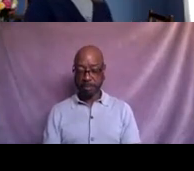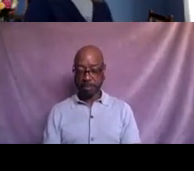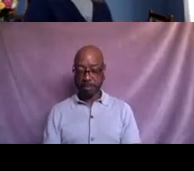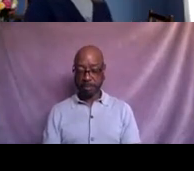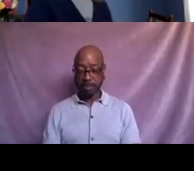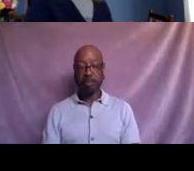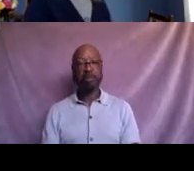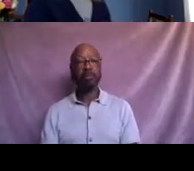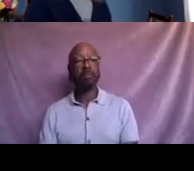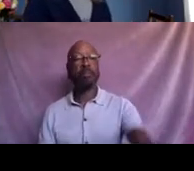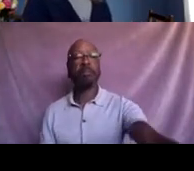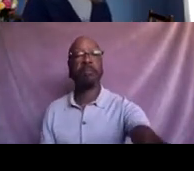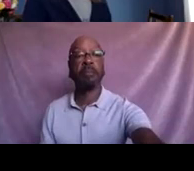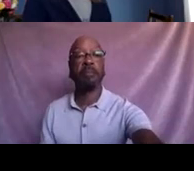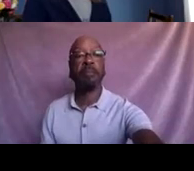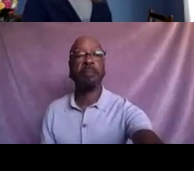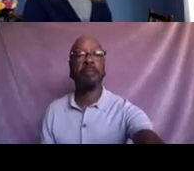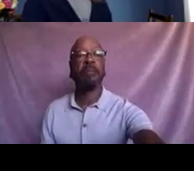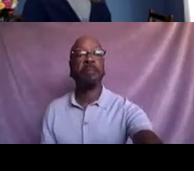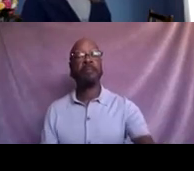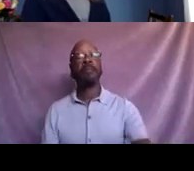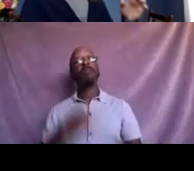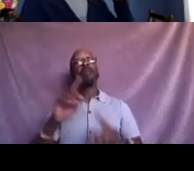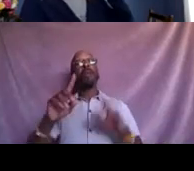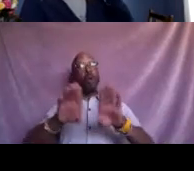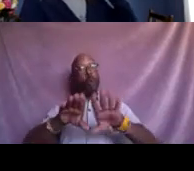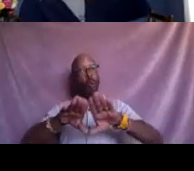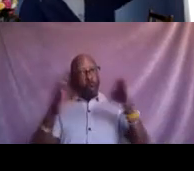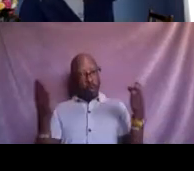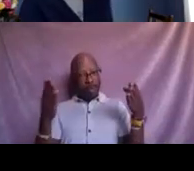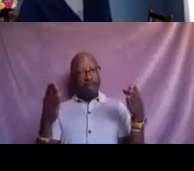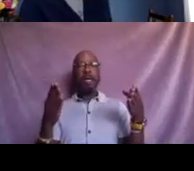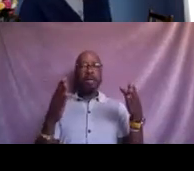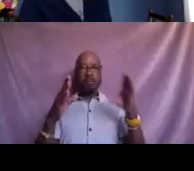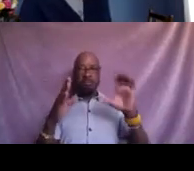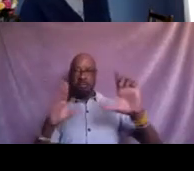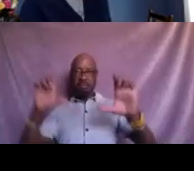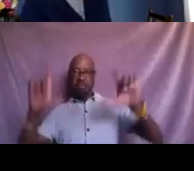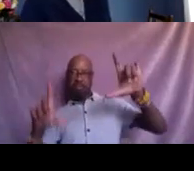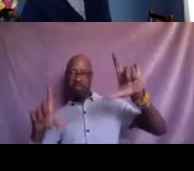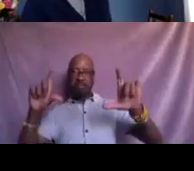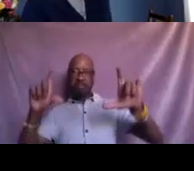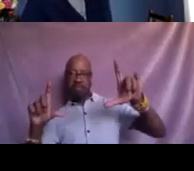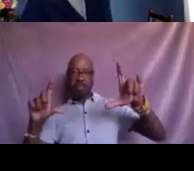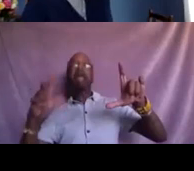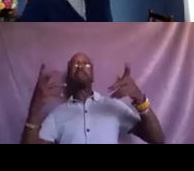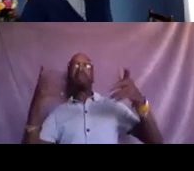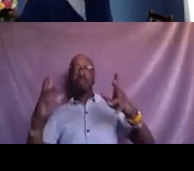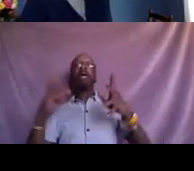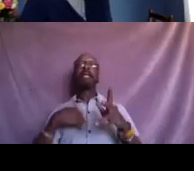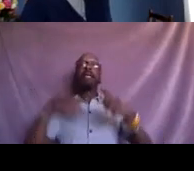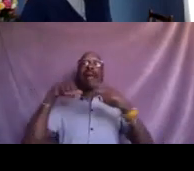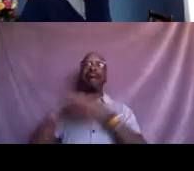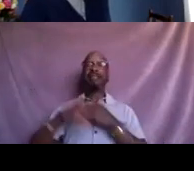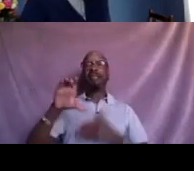And then once you've got that open and kind of have your windows kind of arranged, there are two ways to get to Classroom. You can get to Classroom